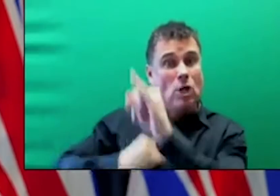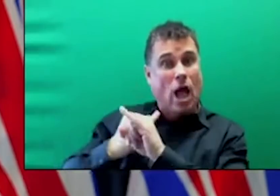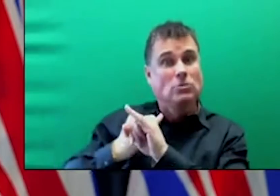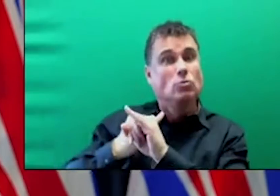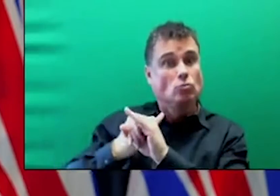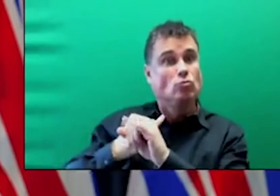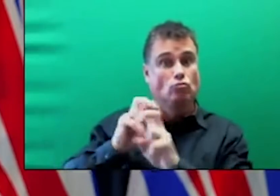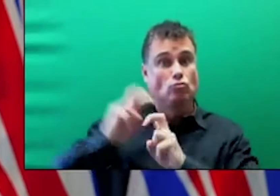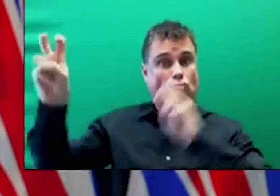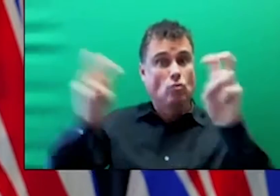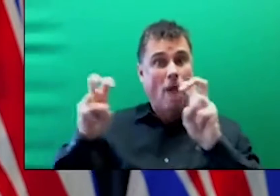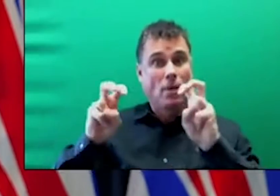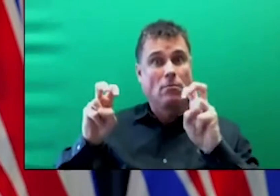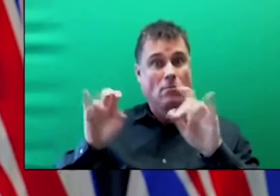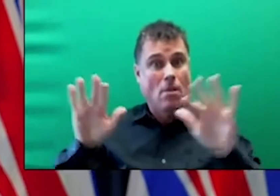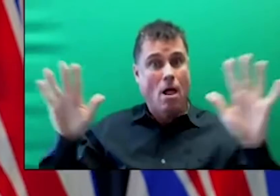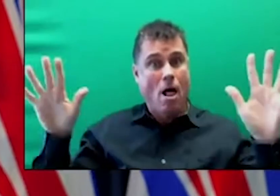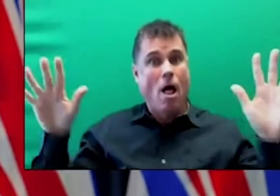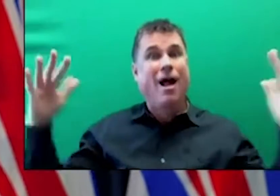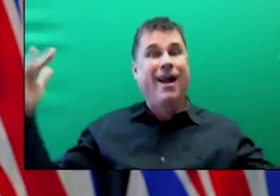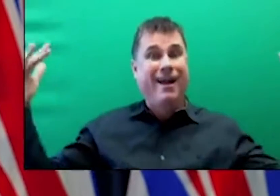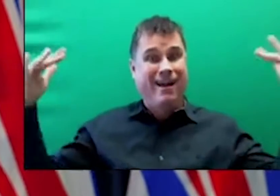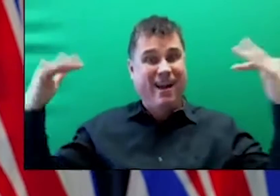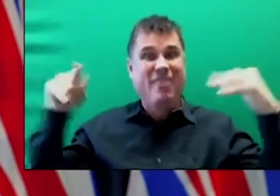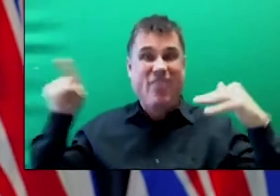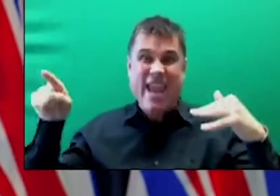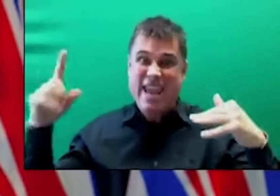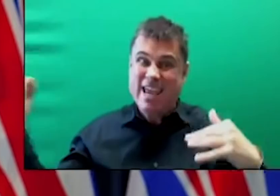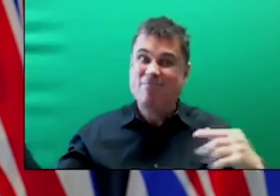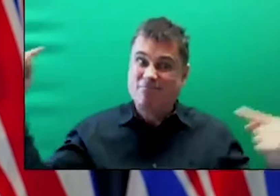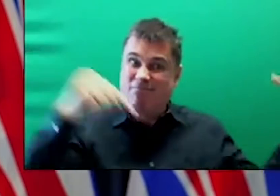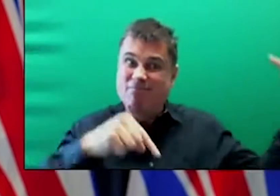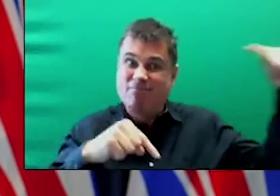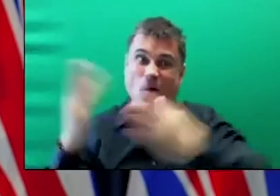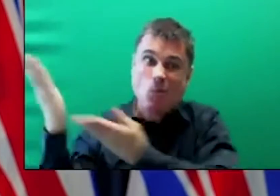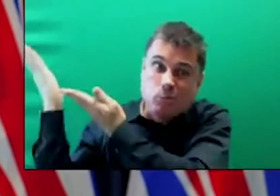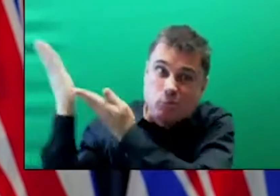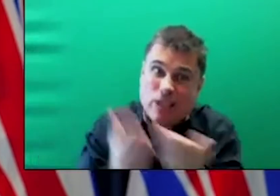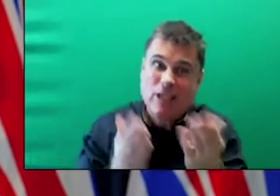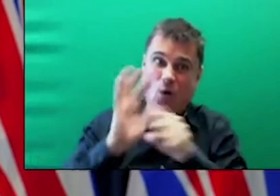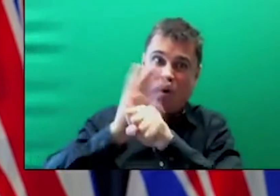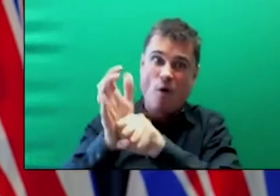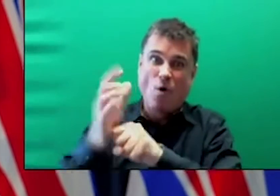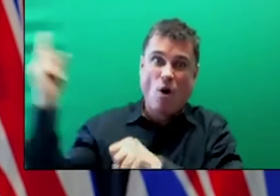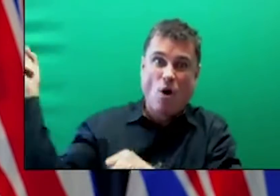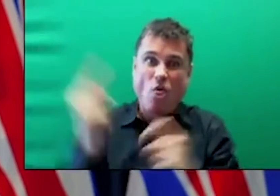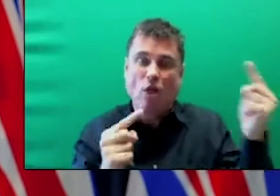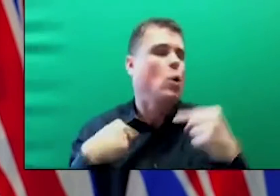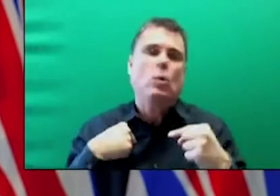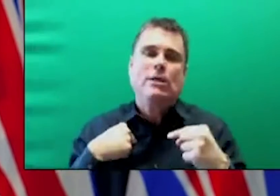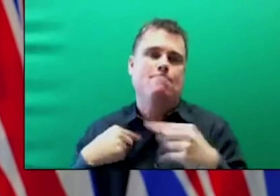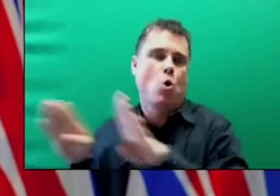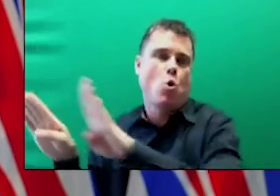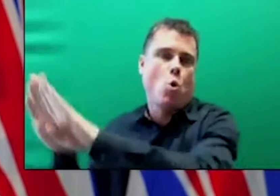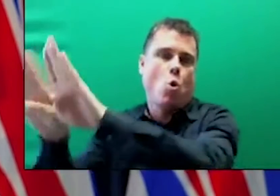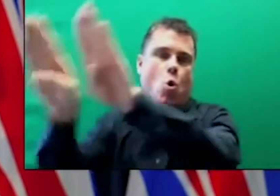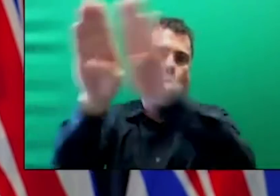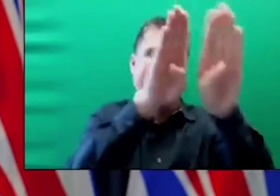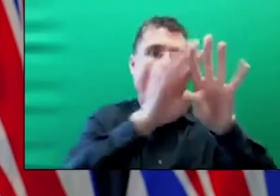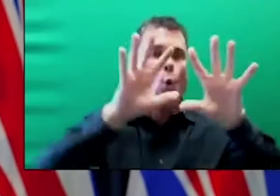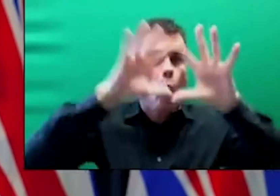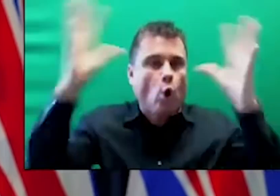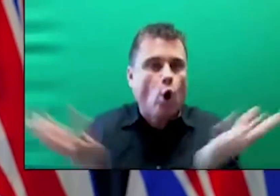that, especially if there isn't an order in place. What's the likelihood going forward in the next several weeks that there will be tighter